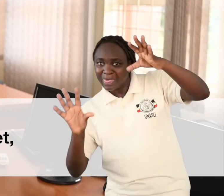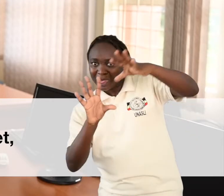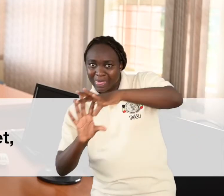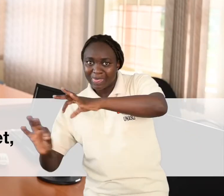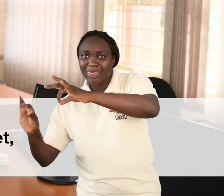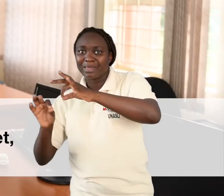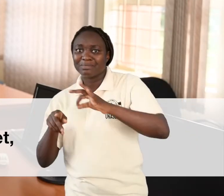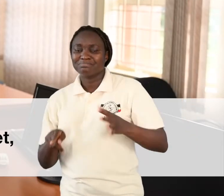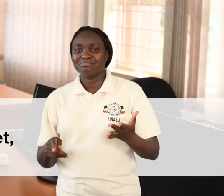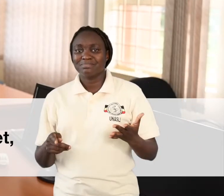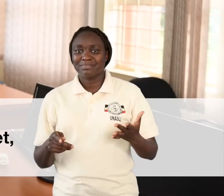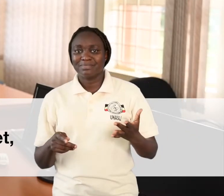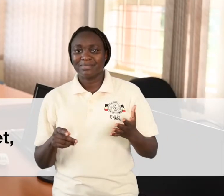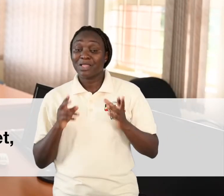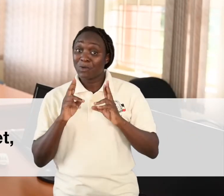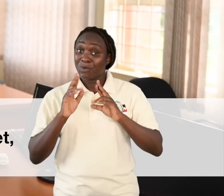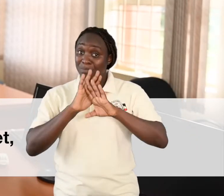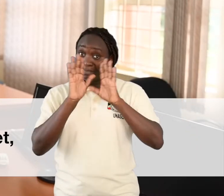Hoping that you're fine.